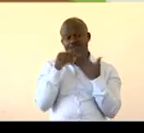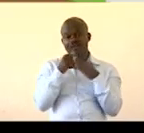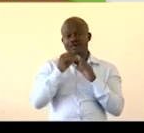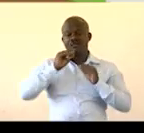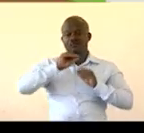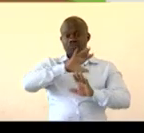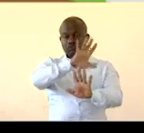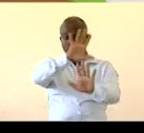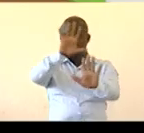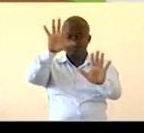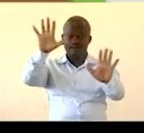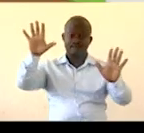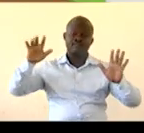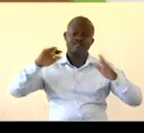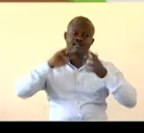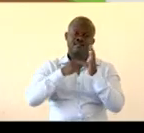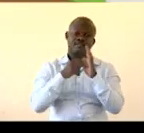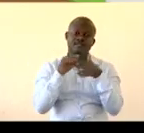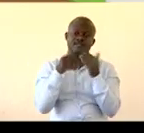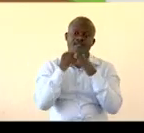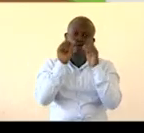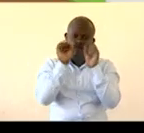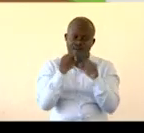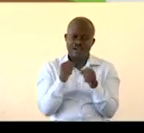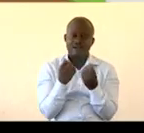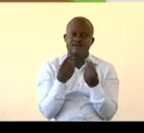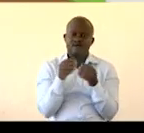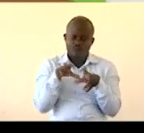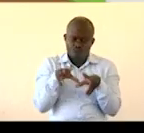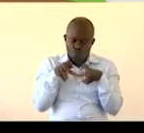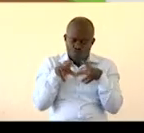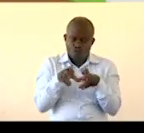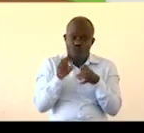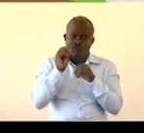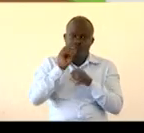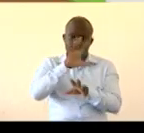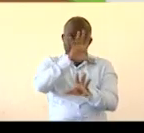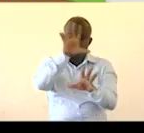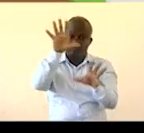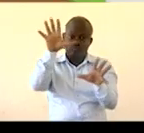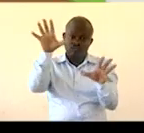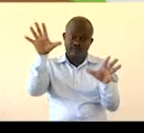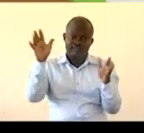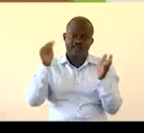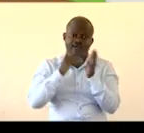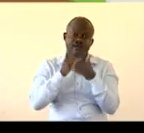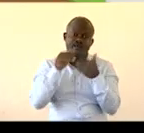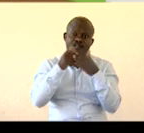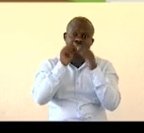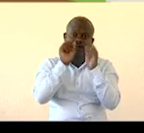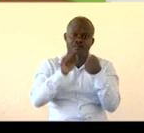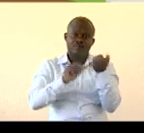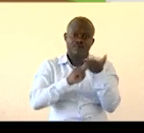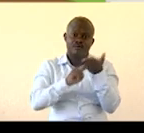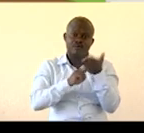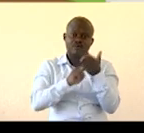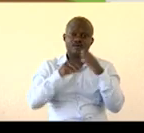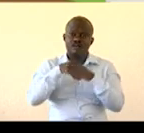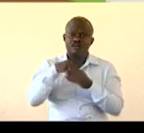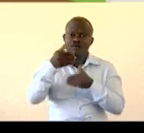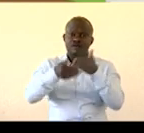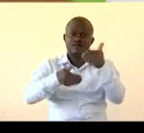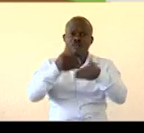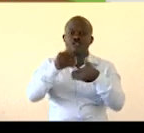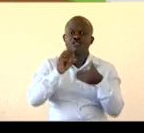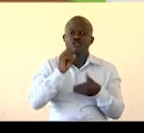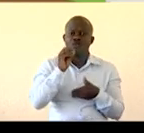to sunlight, that means they can easily absorb light rays, and they can be used in the process